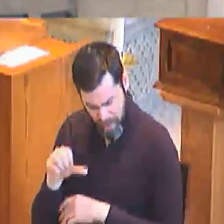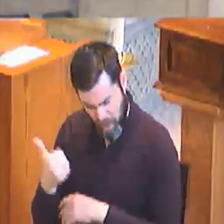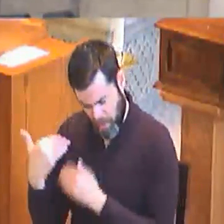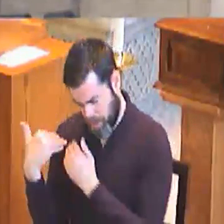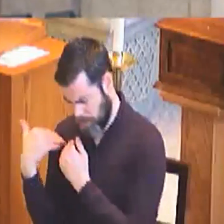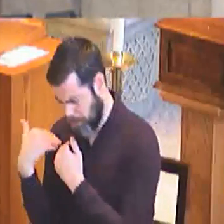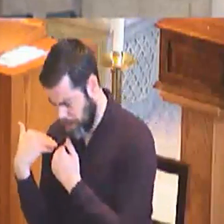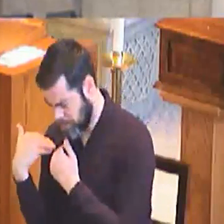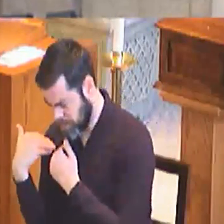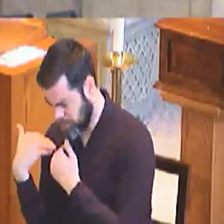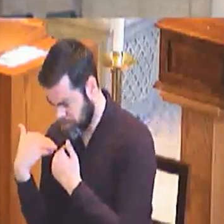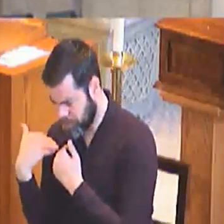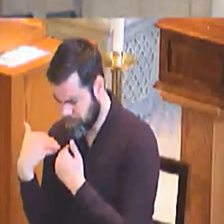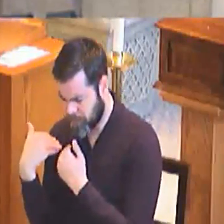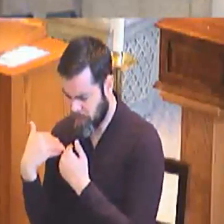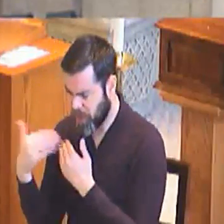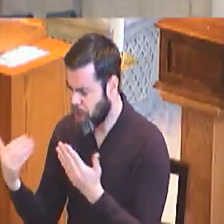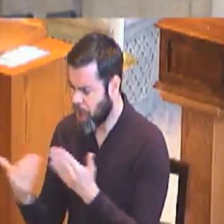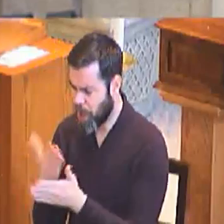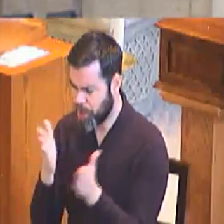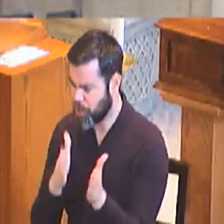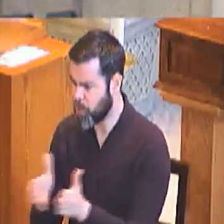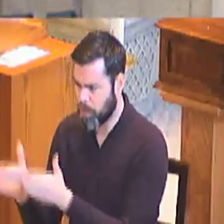He needed a new strategic plan.